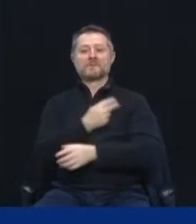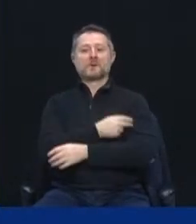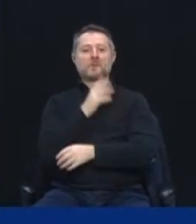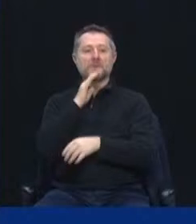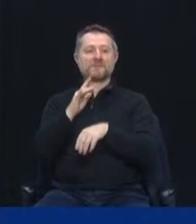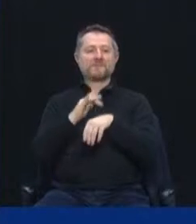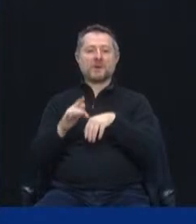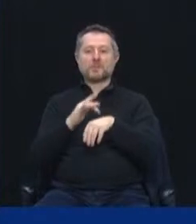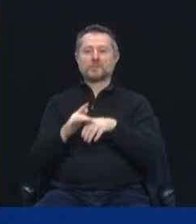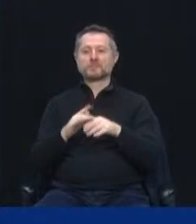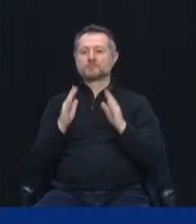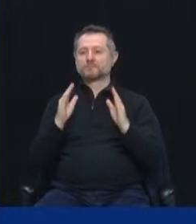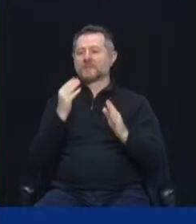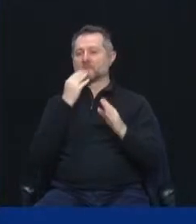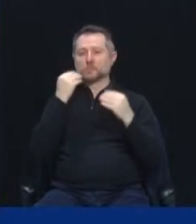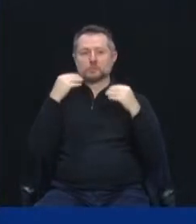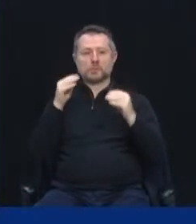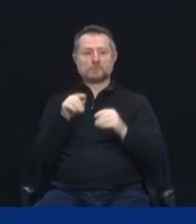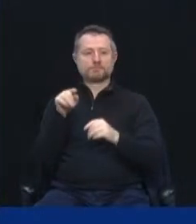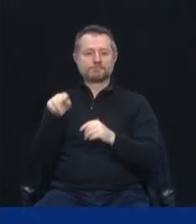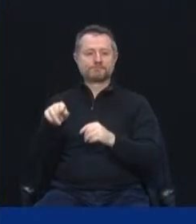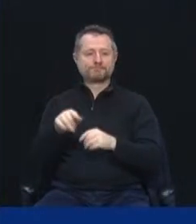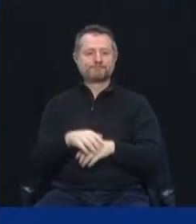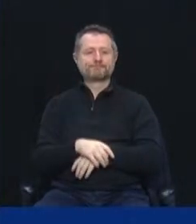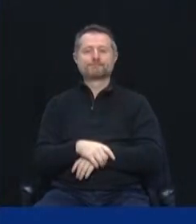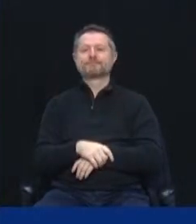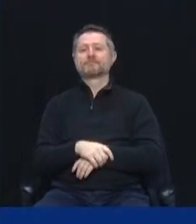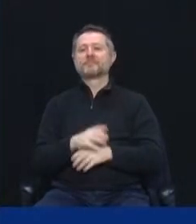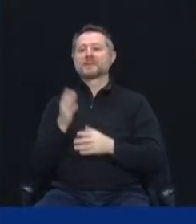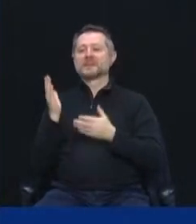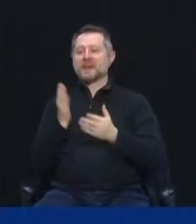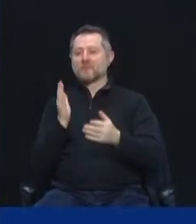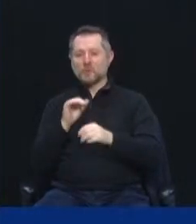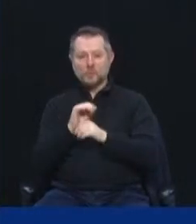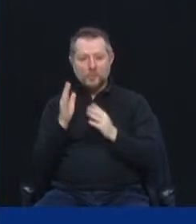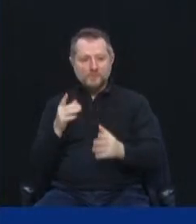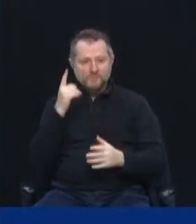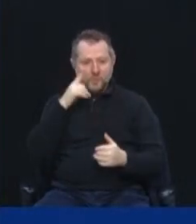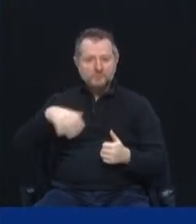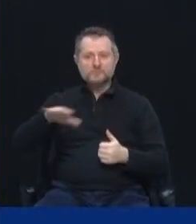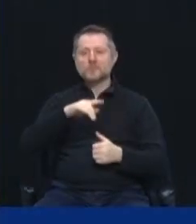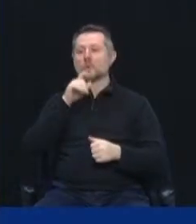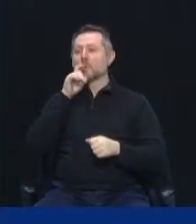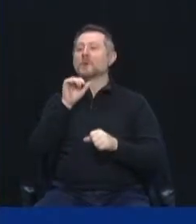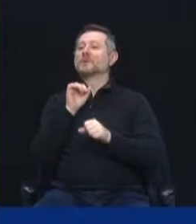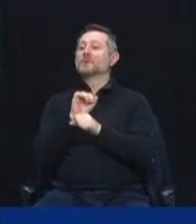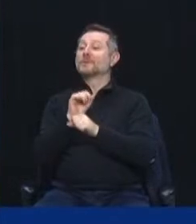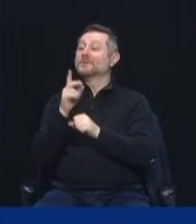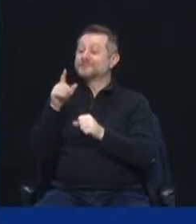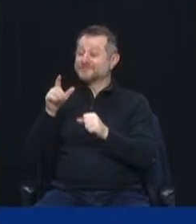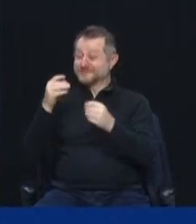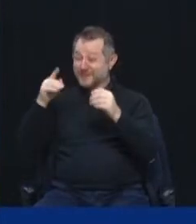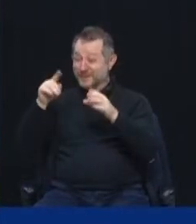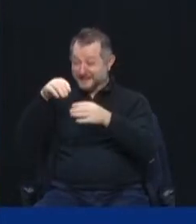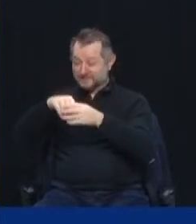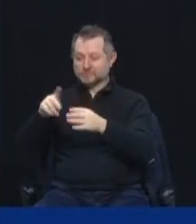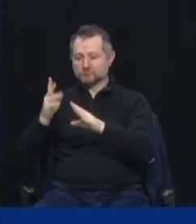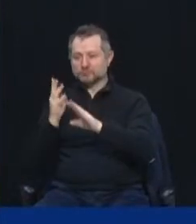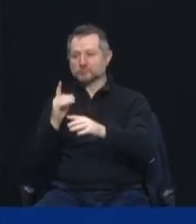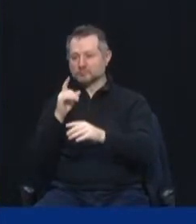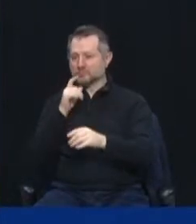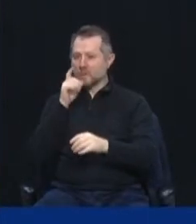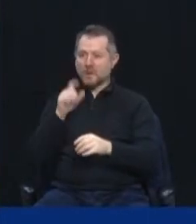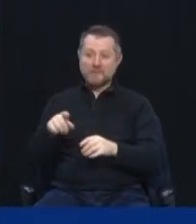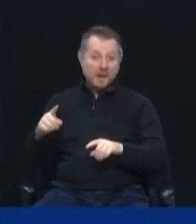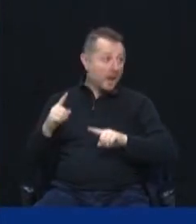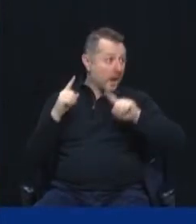for grocery store workers, for delivery workers in the grocery stores on a walk-up basis.